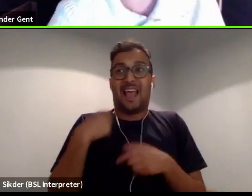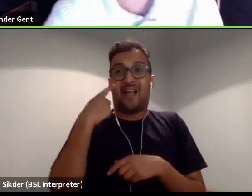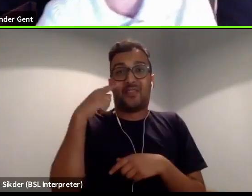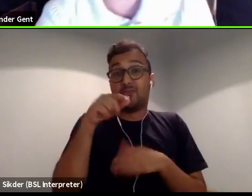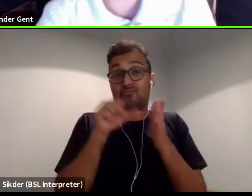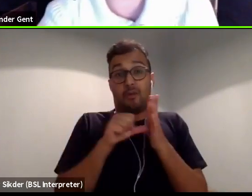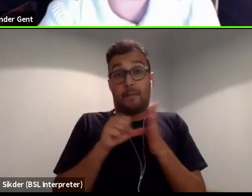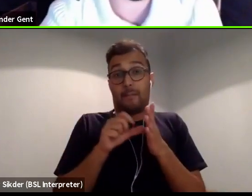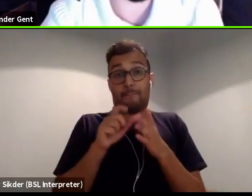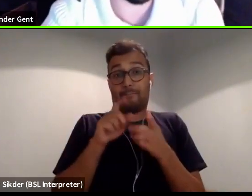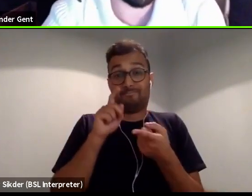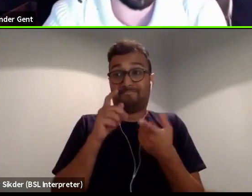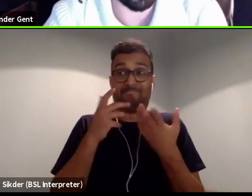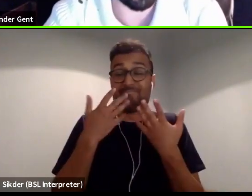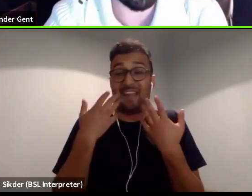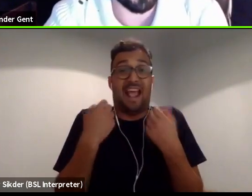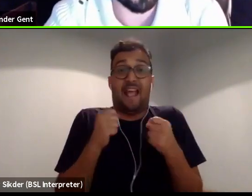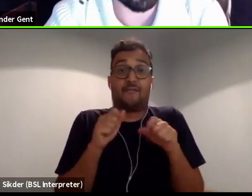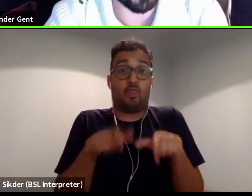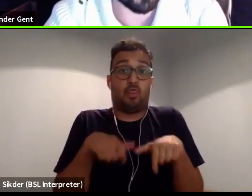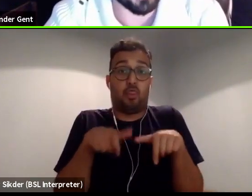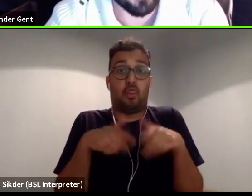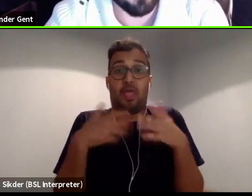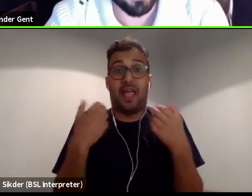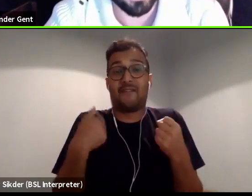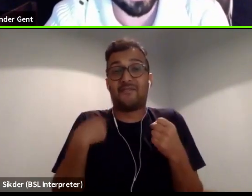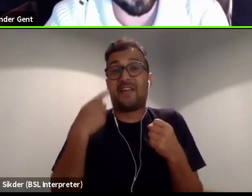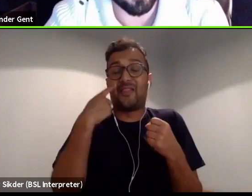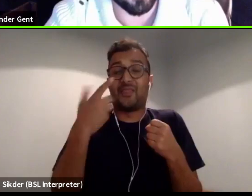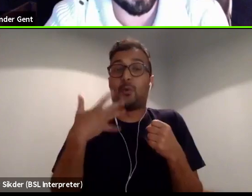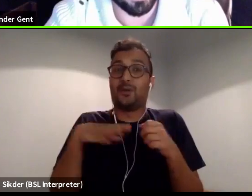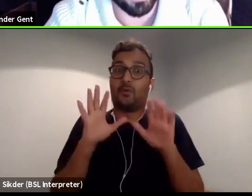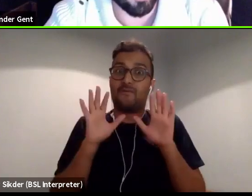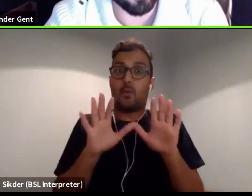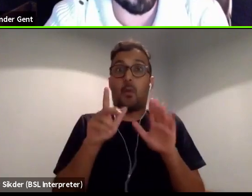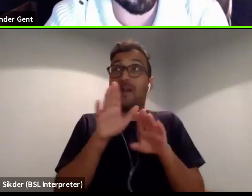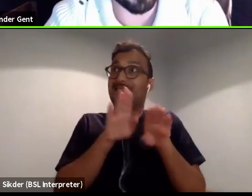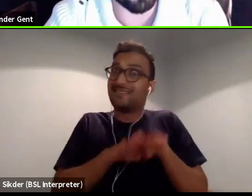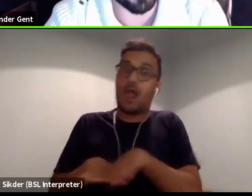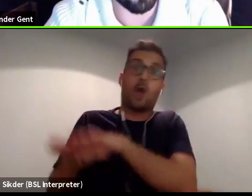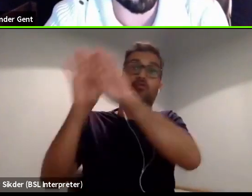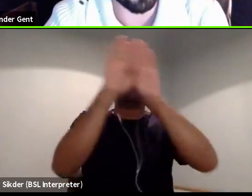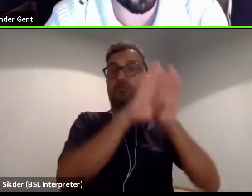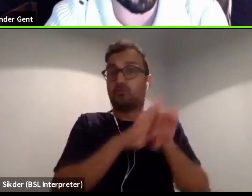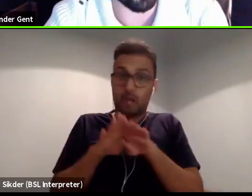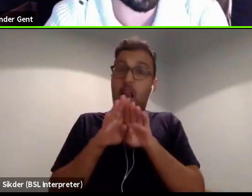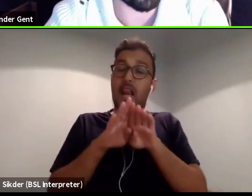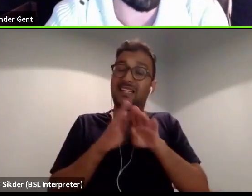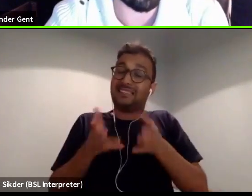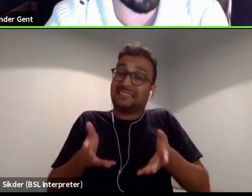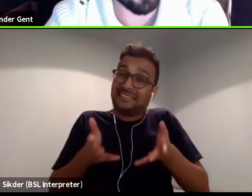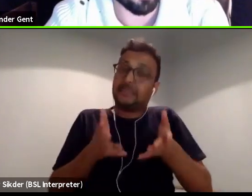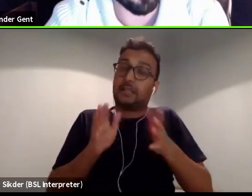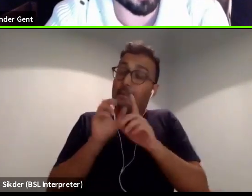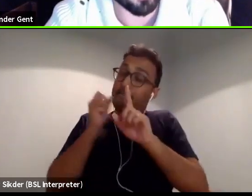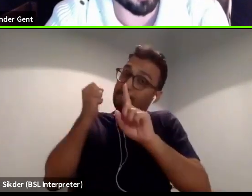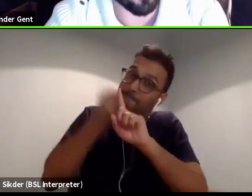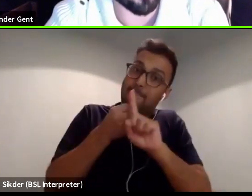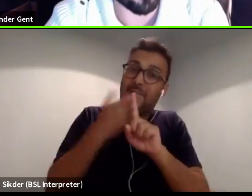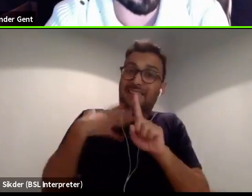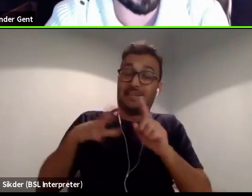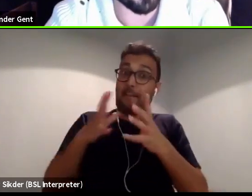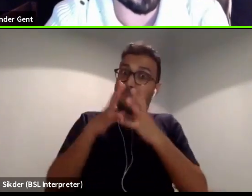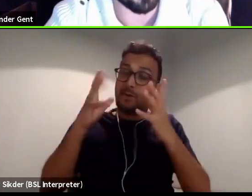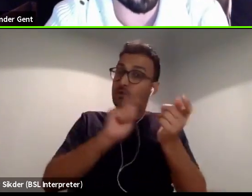until there's a significant change nationally. And I hope the police really do take note of this report, because a